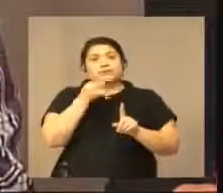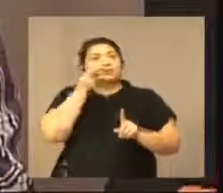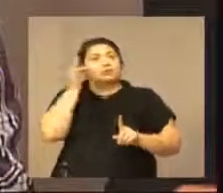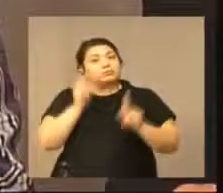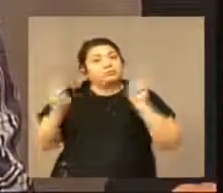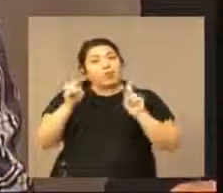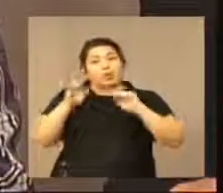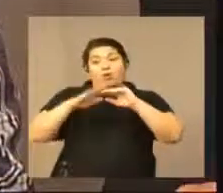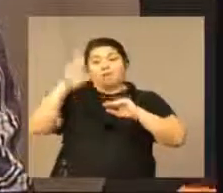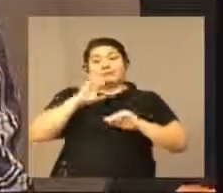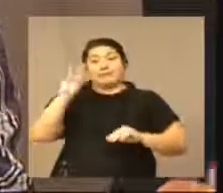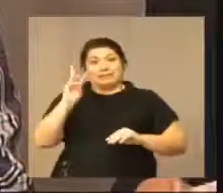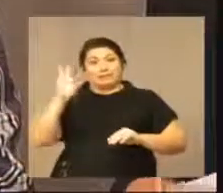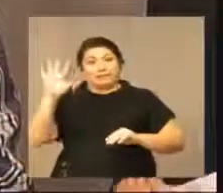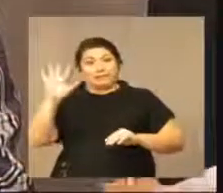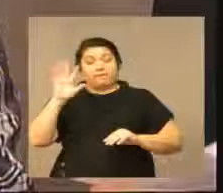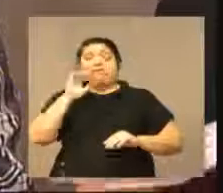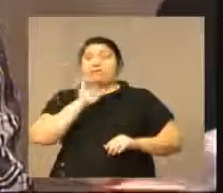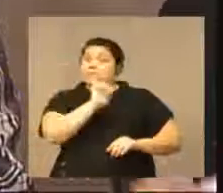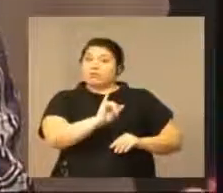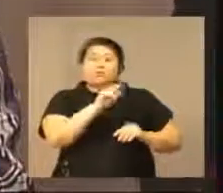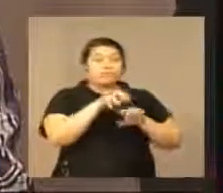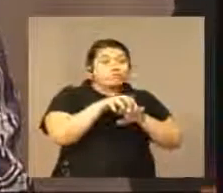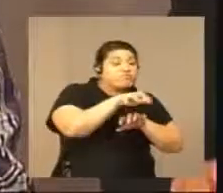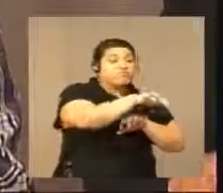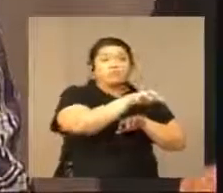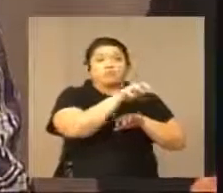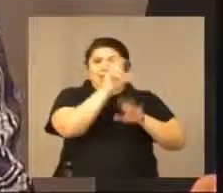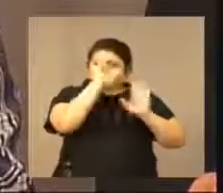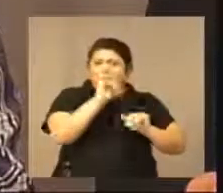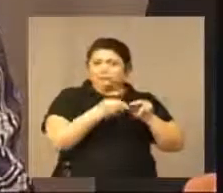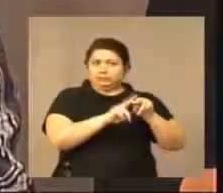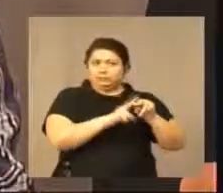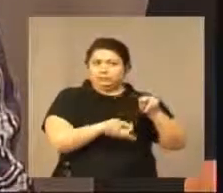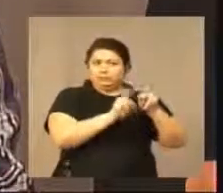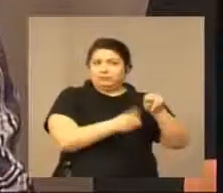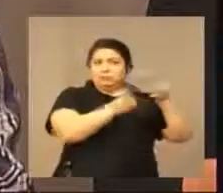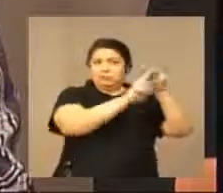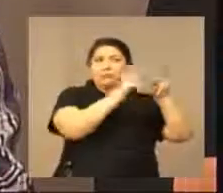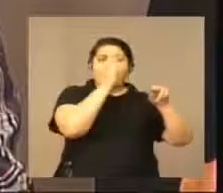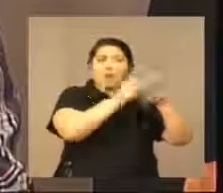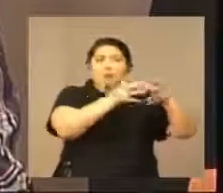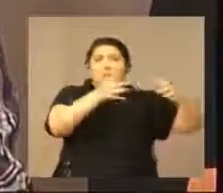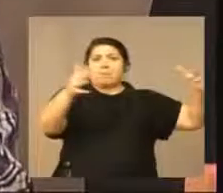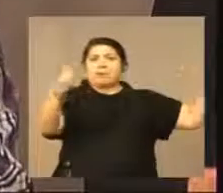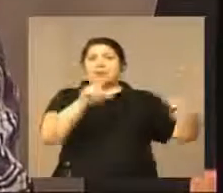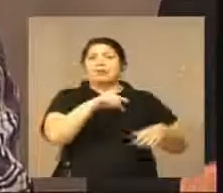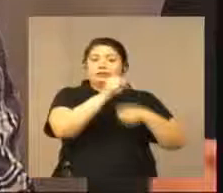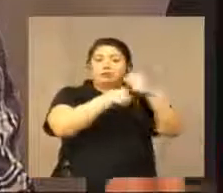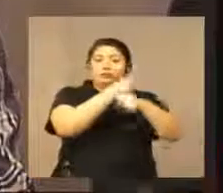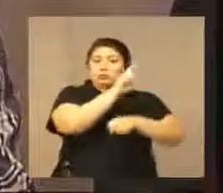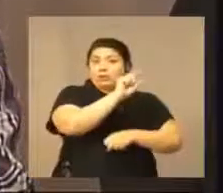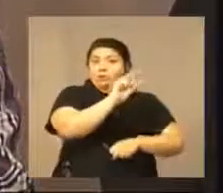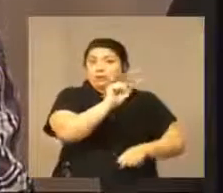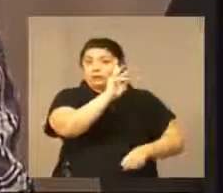or older, and this number is expected to rise by 2026. By that time, the percentage